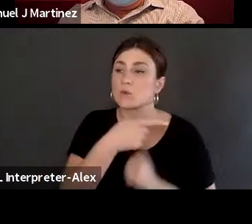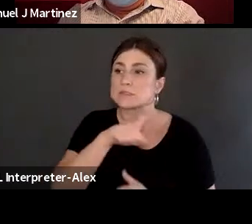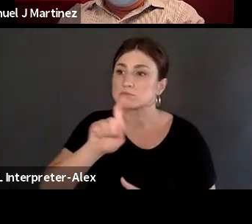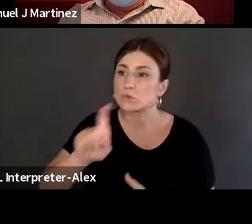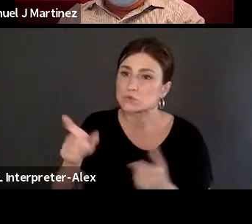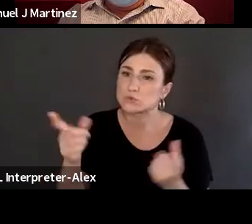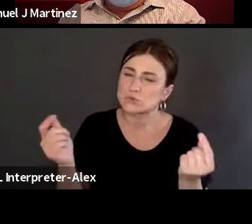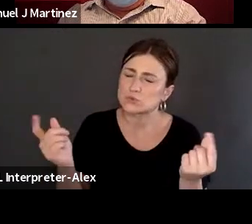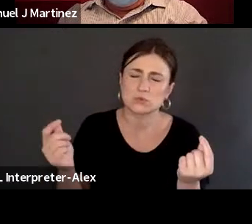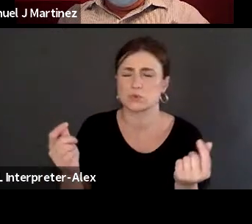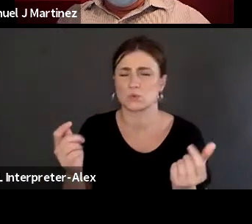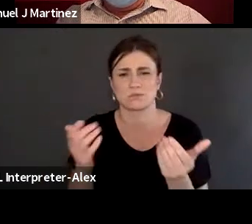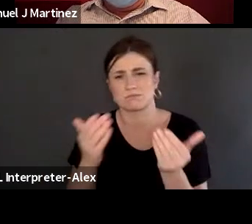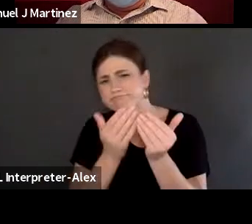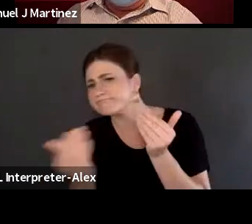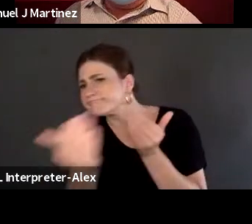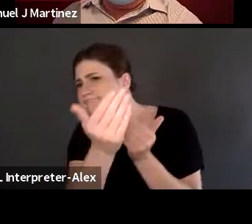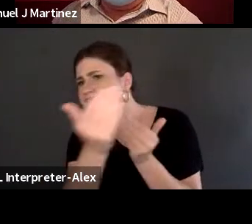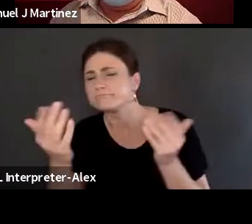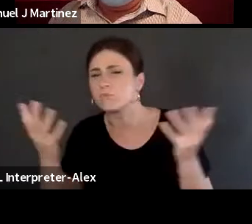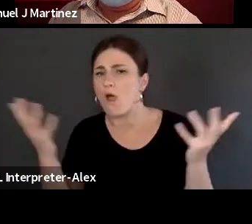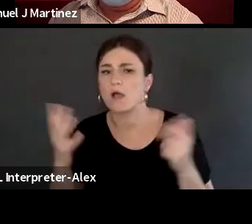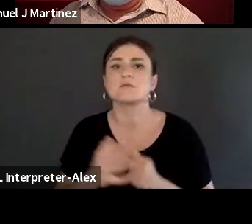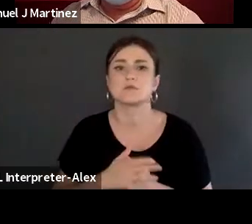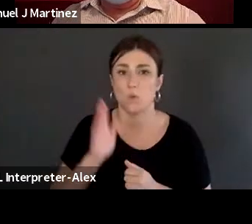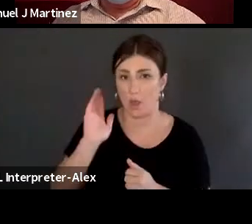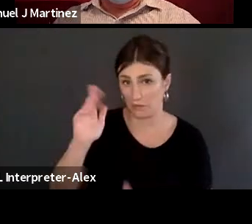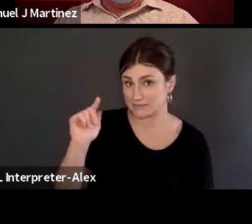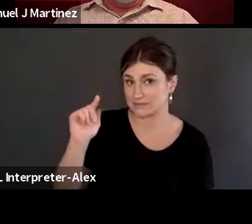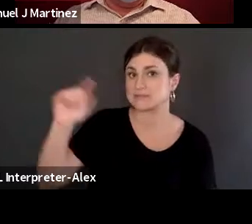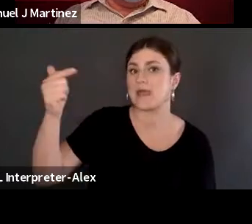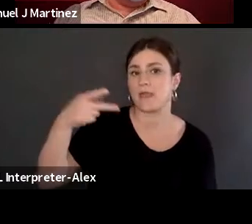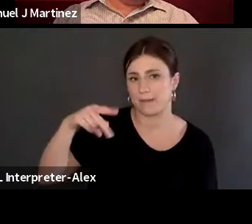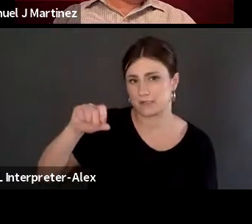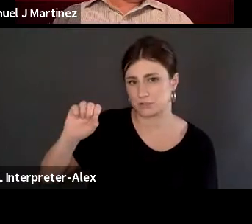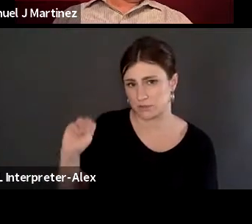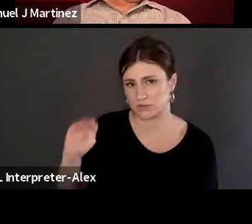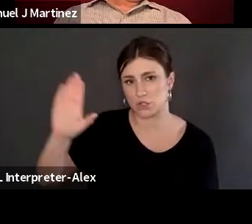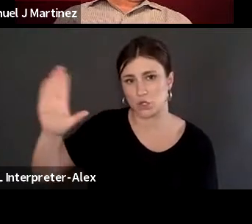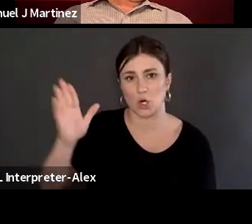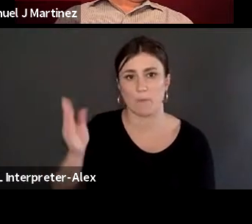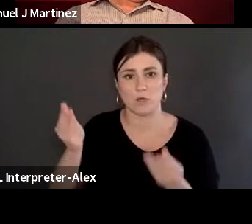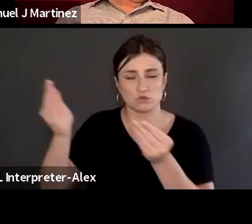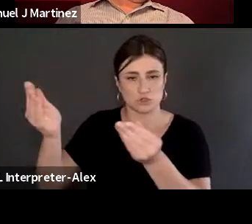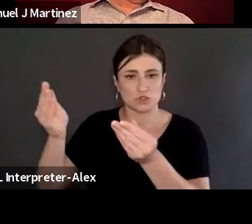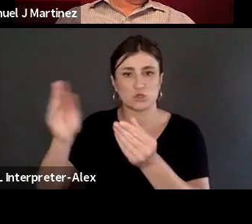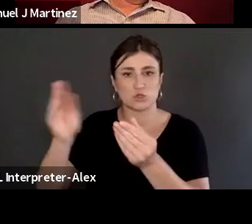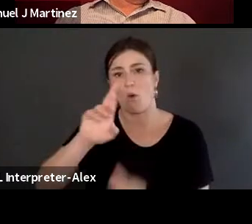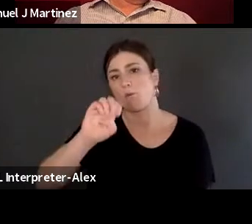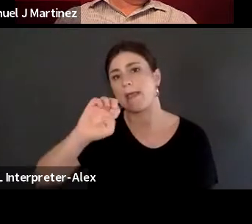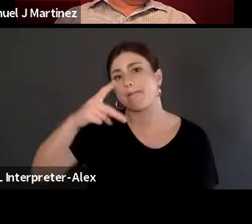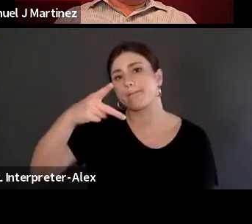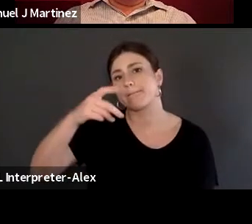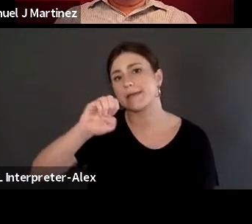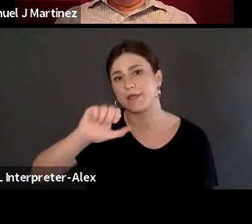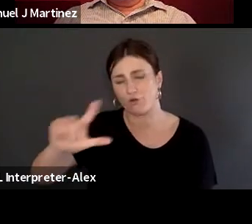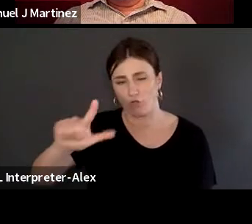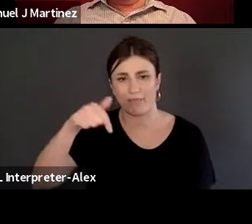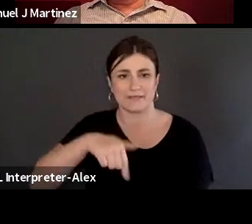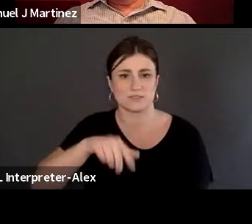How can we move forward? In this case, I will second Councillor Peggy Sue Martinez's motion to repeal this